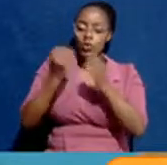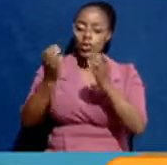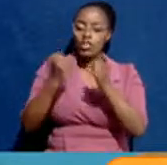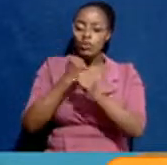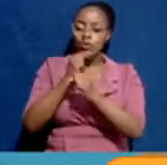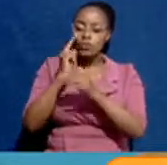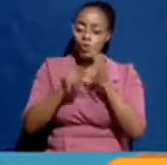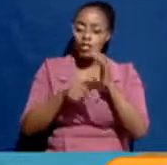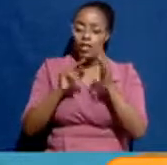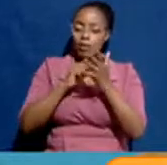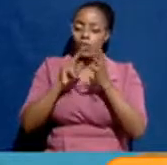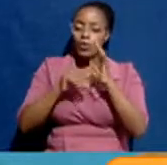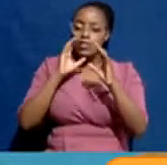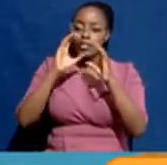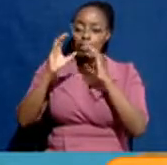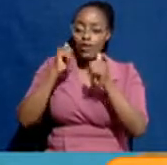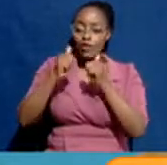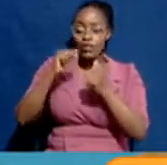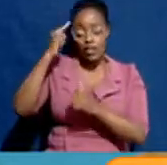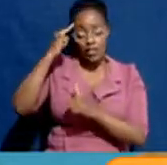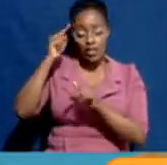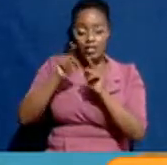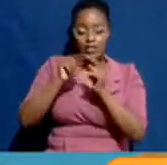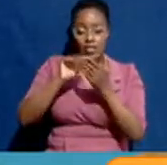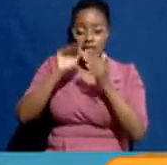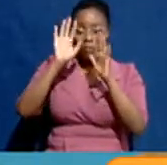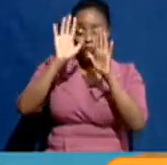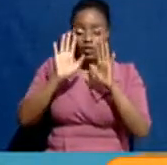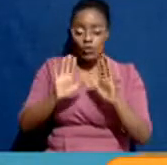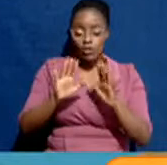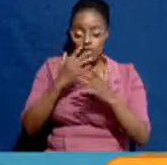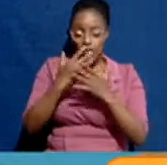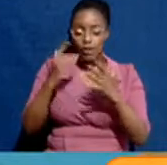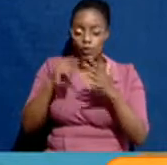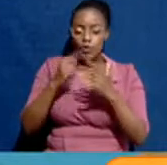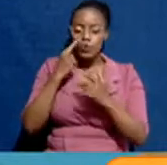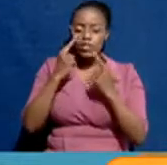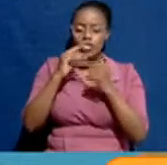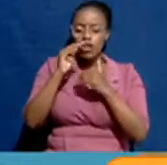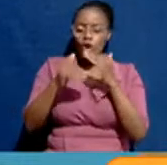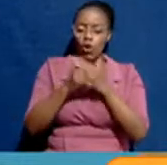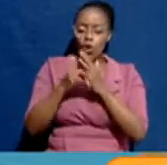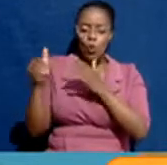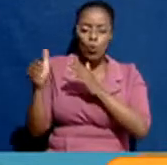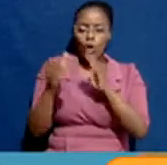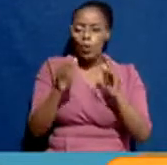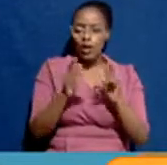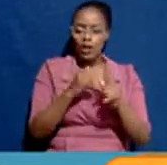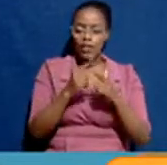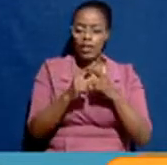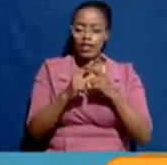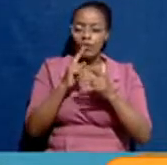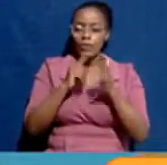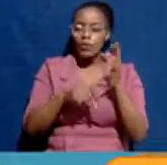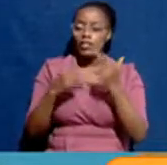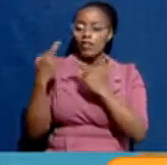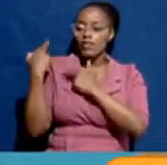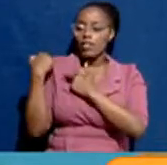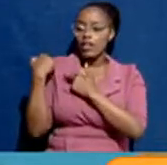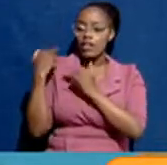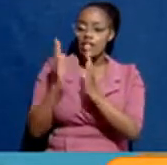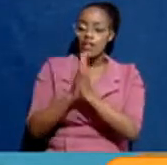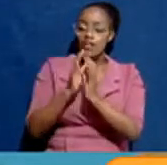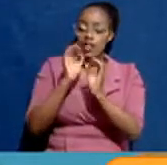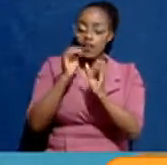done? So it's a conversation, but I think the most important thing is to look at every player and what are their roles, and if they're